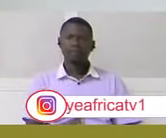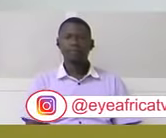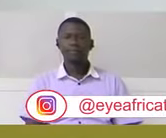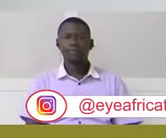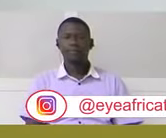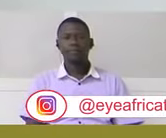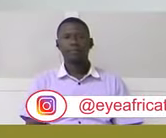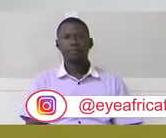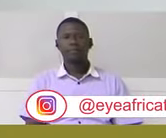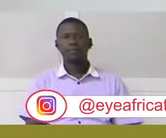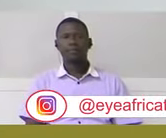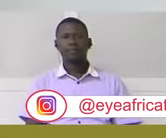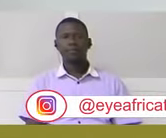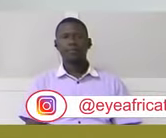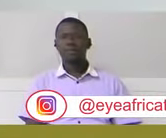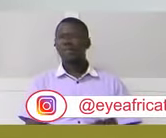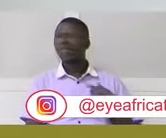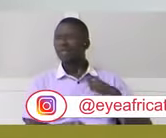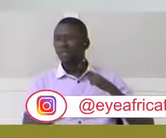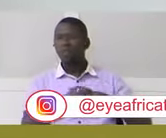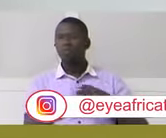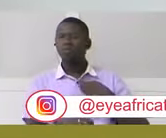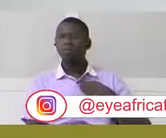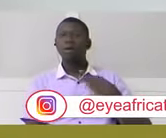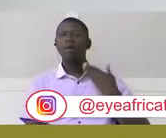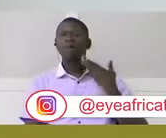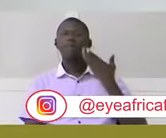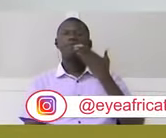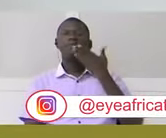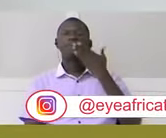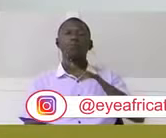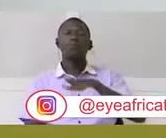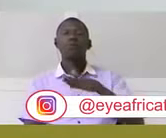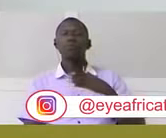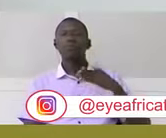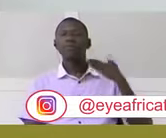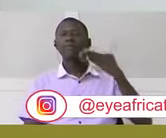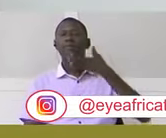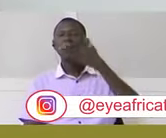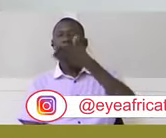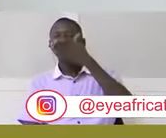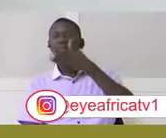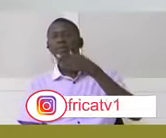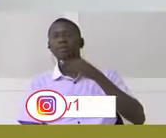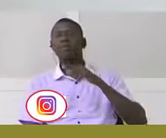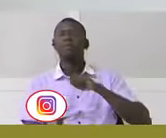I guess we were from Eto. Nji kera bonda bangu be murumuru ngolat.